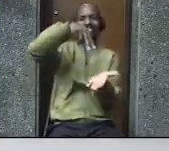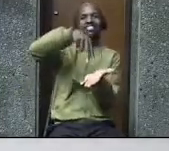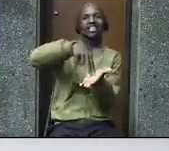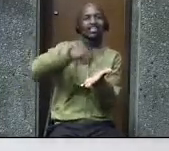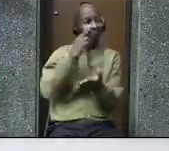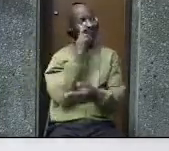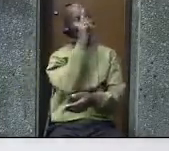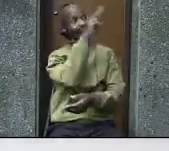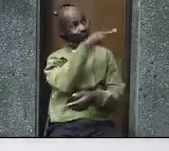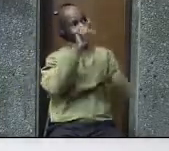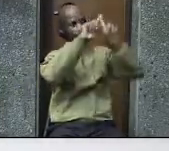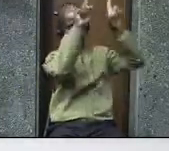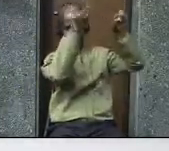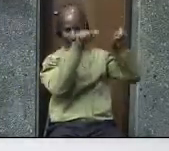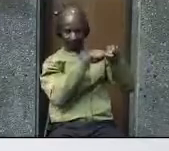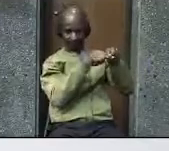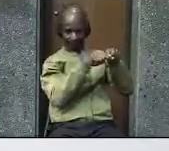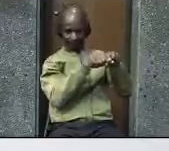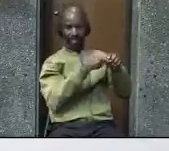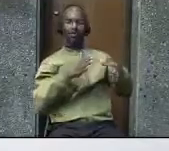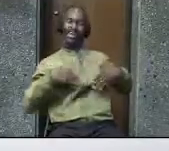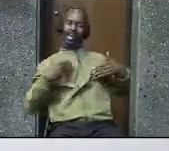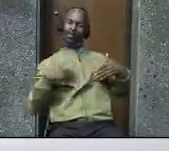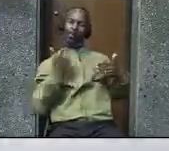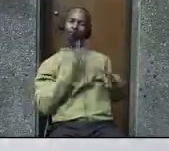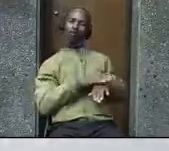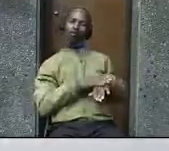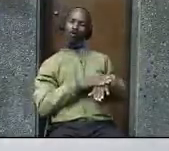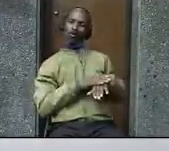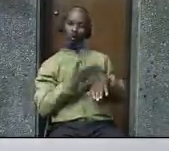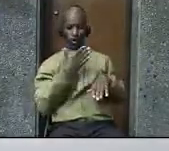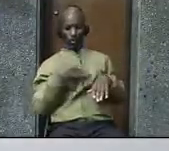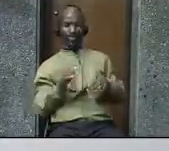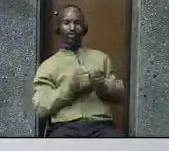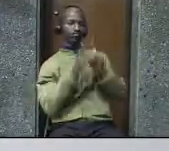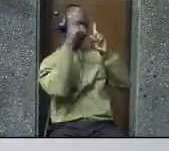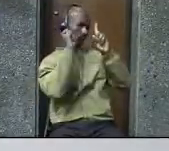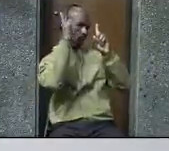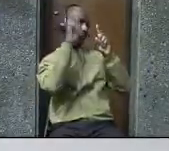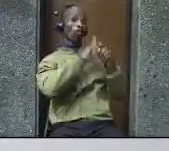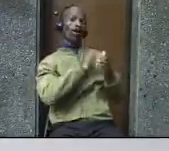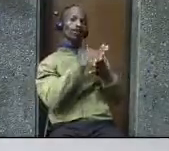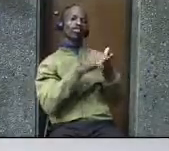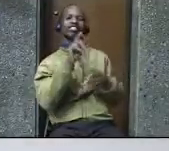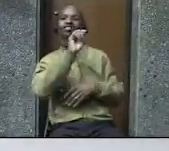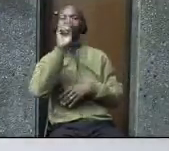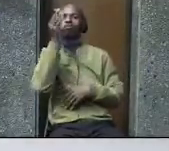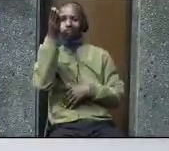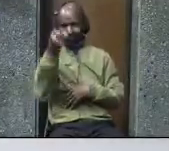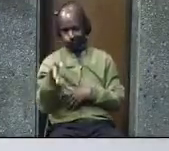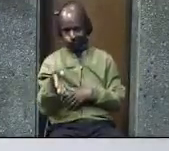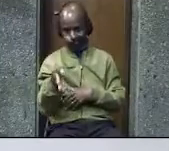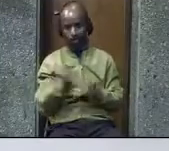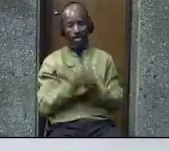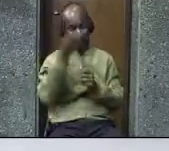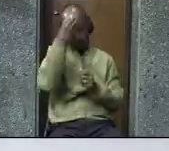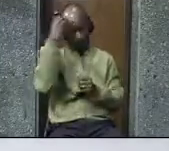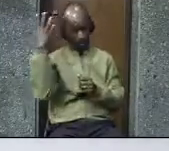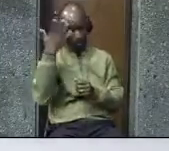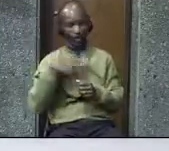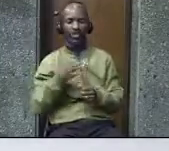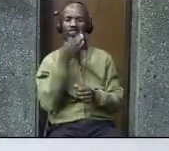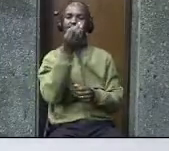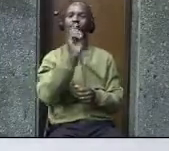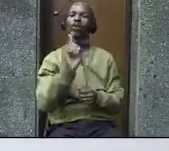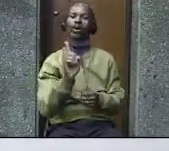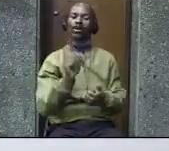seeing yourself on the screen and get excited. You want them to take your picture because you're on TV and you forgot what you wanted to